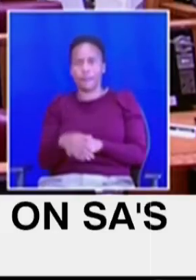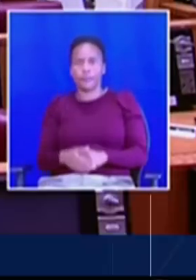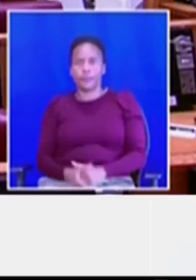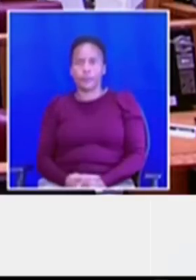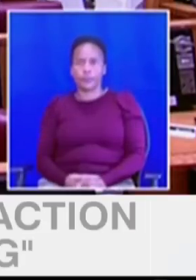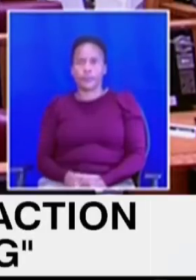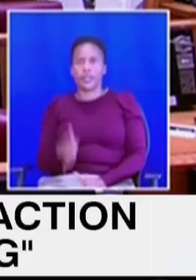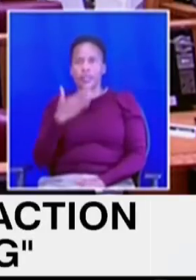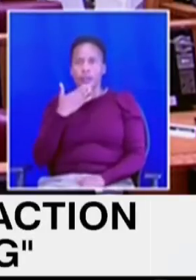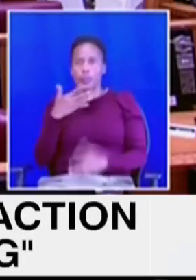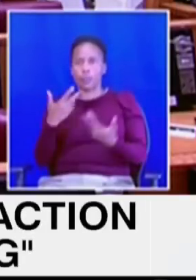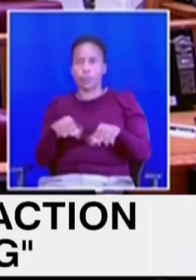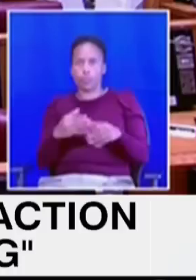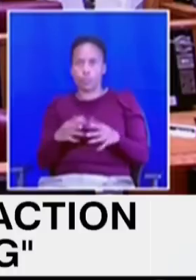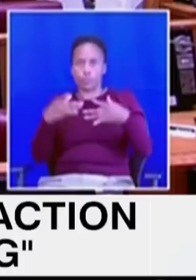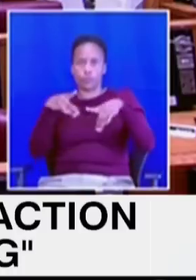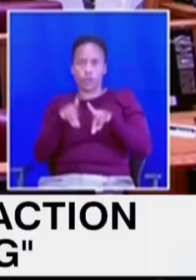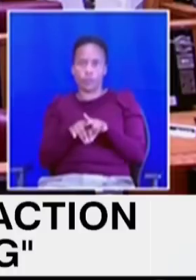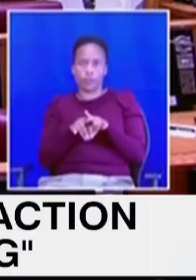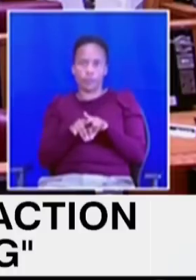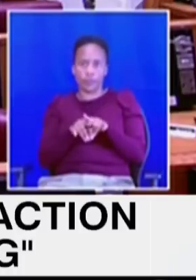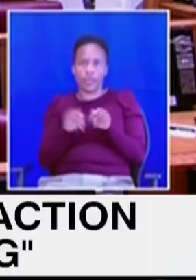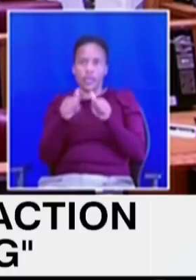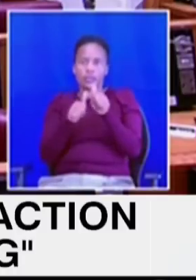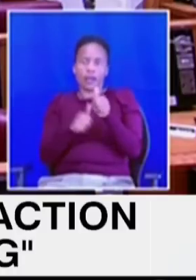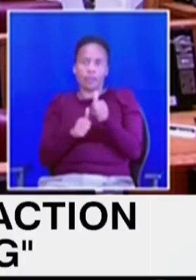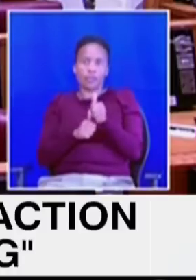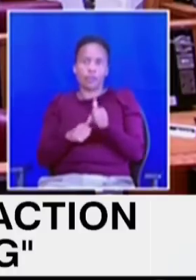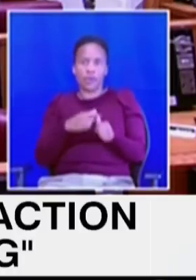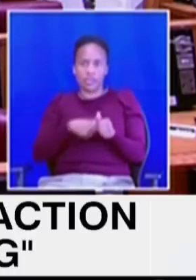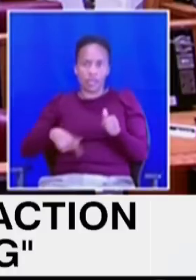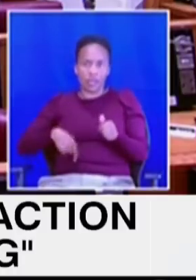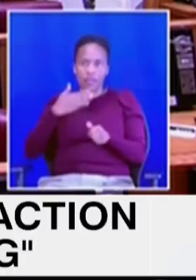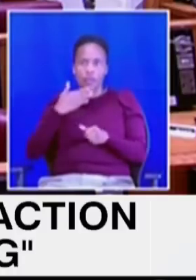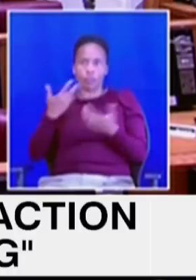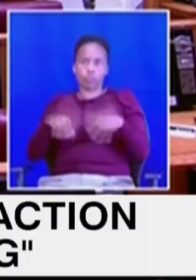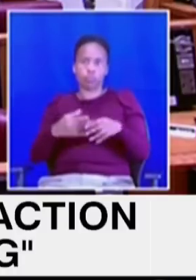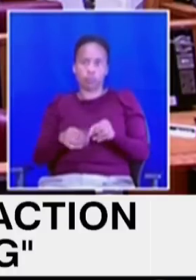Thank you very much, Chair. Deputy President, thanks for your answer,